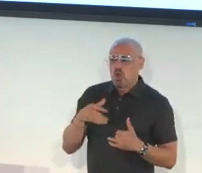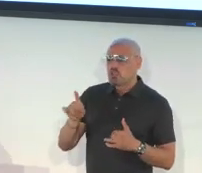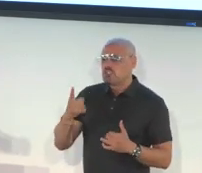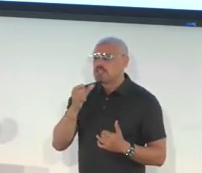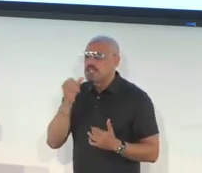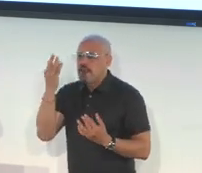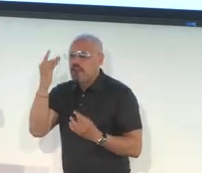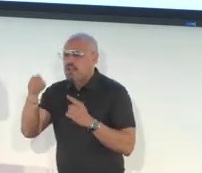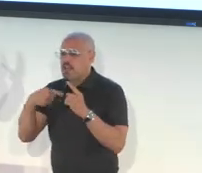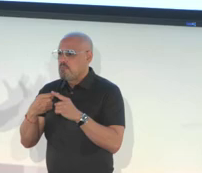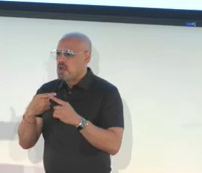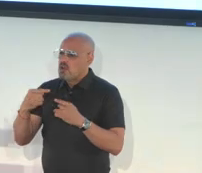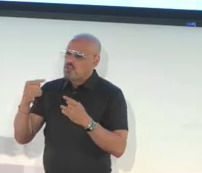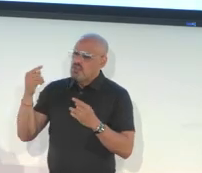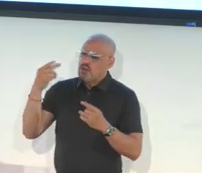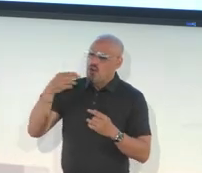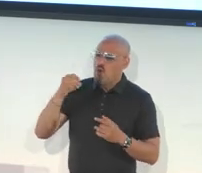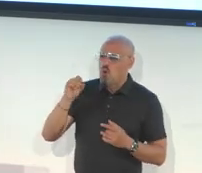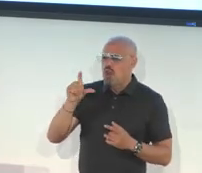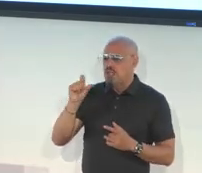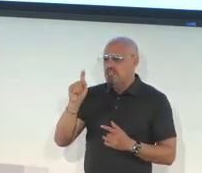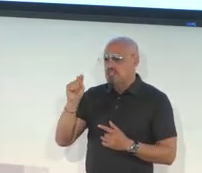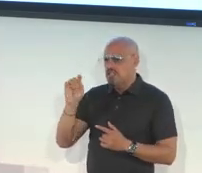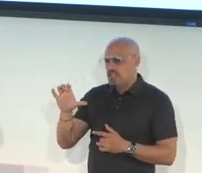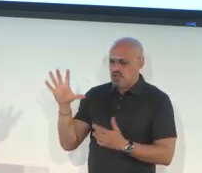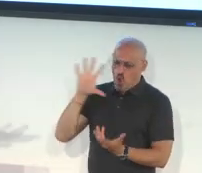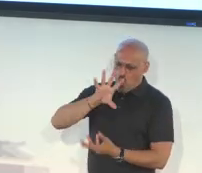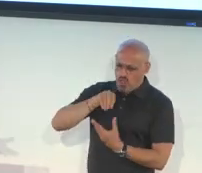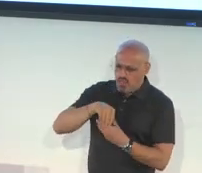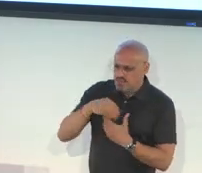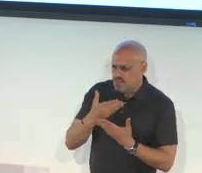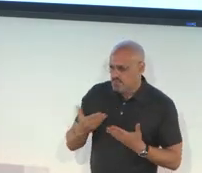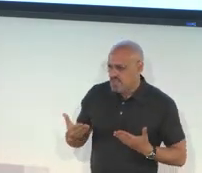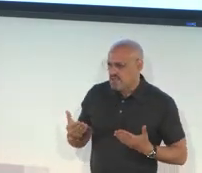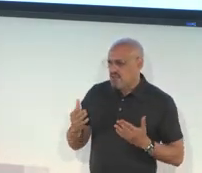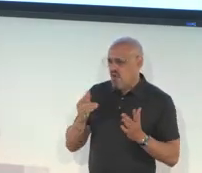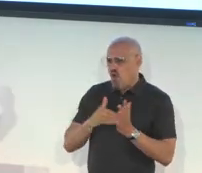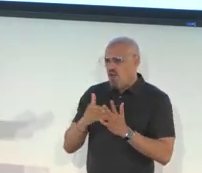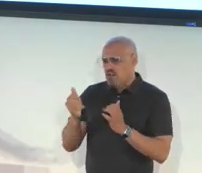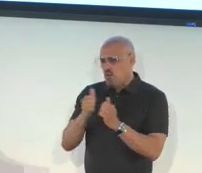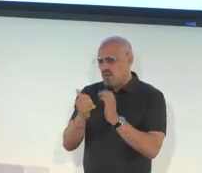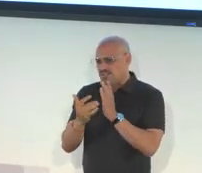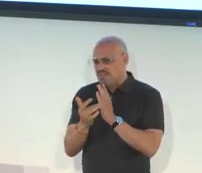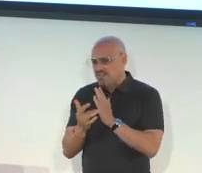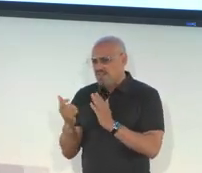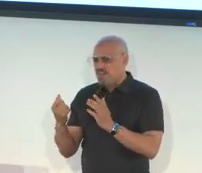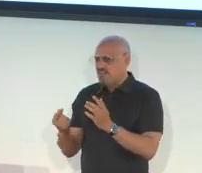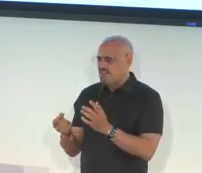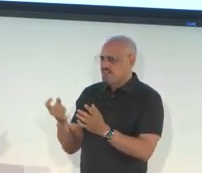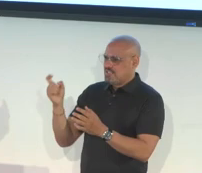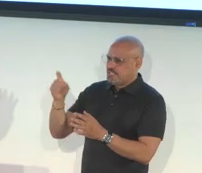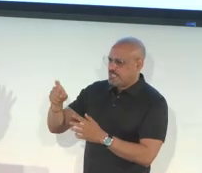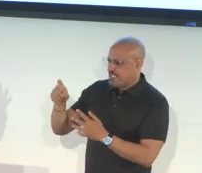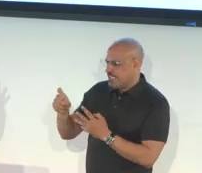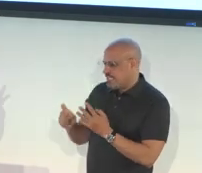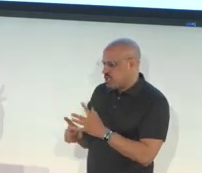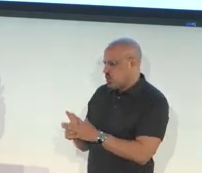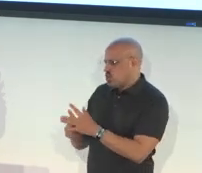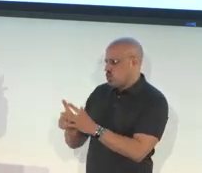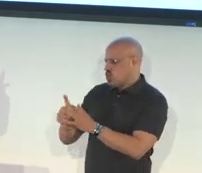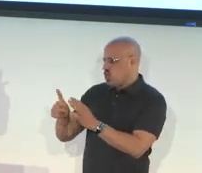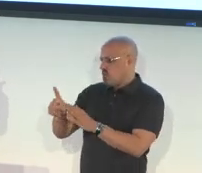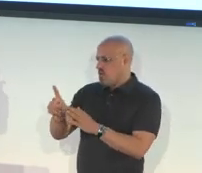not thinking about the holistic aspect of it. Rather, quite often with technology companies and for-profit companies,